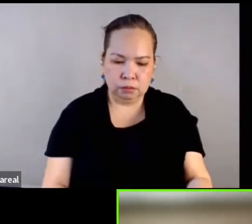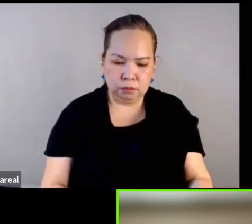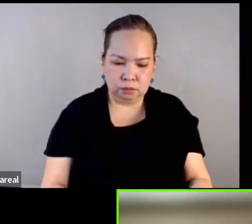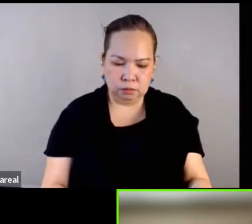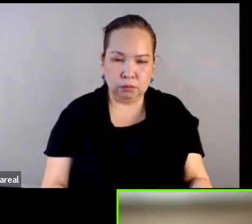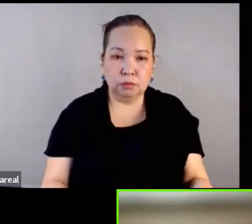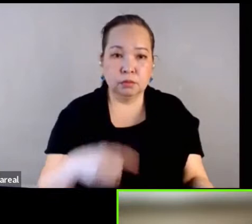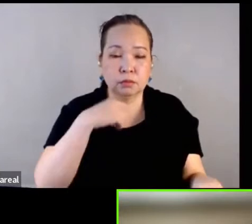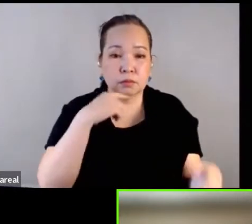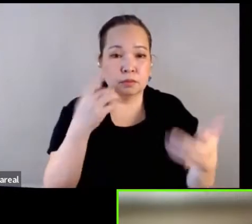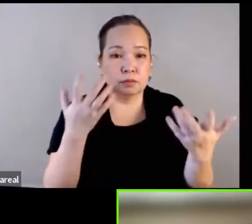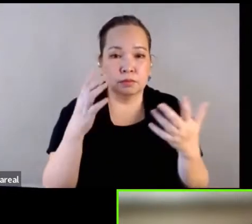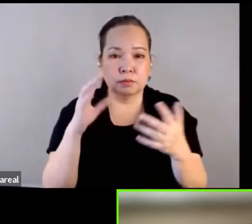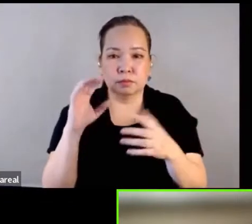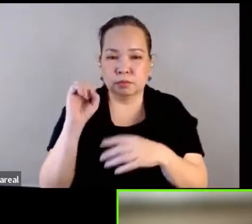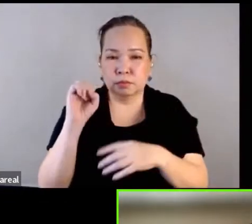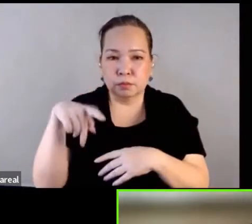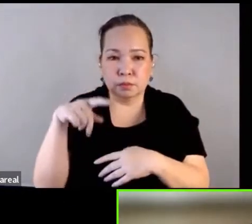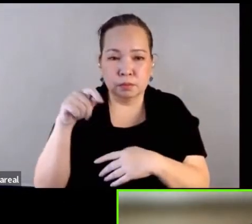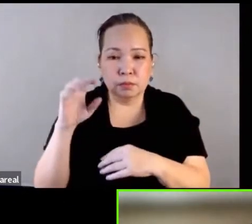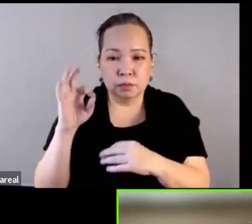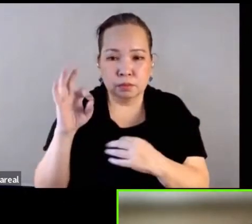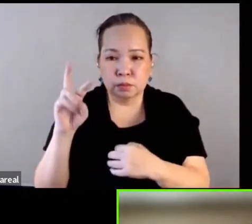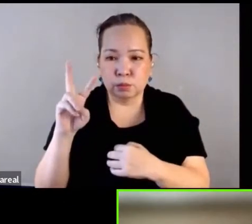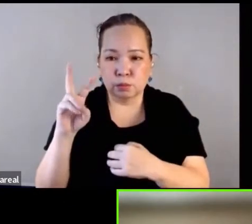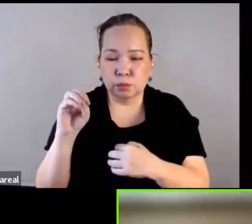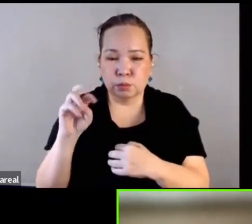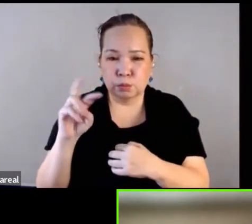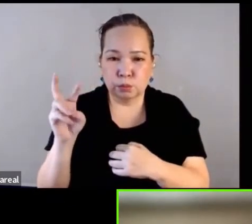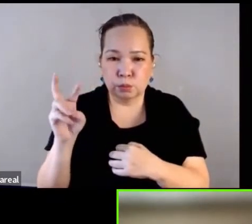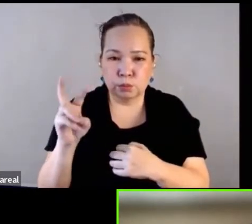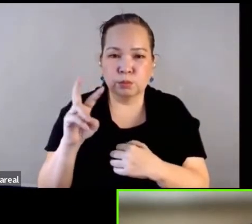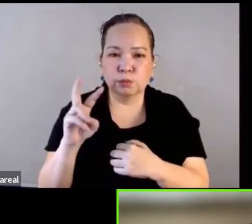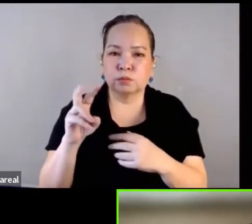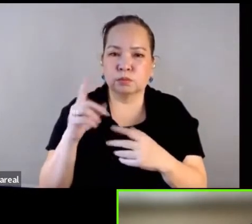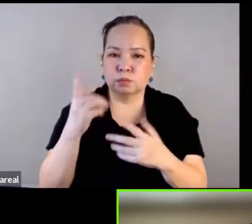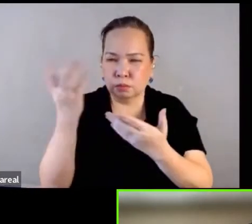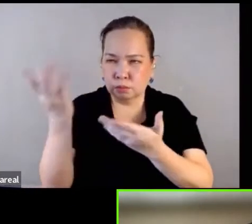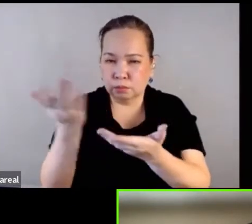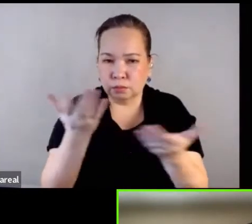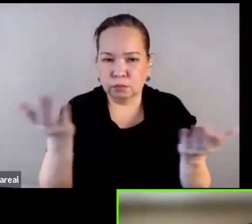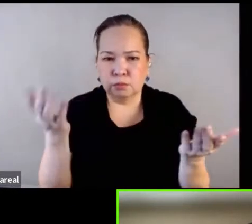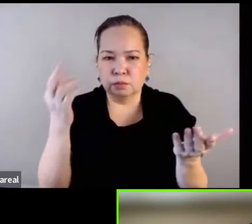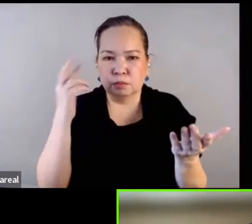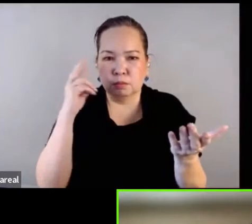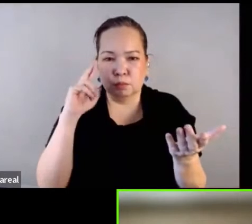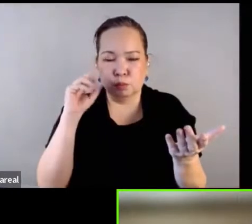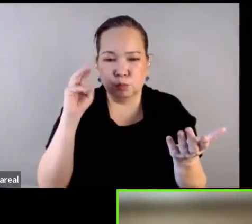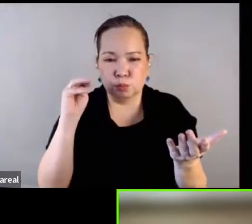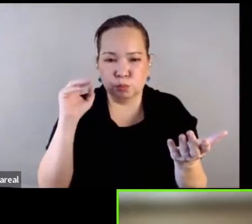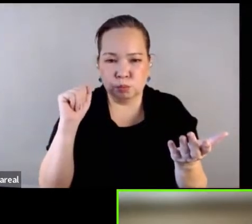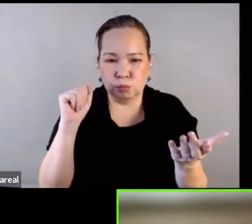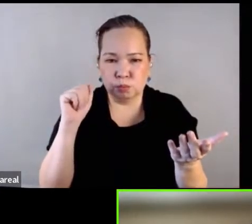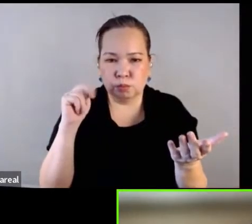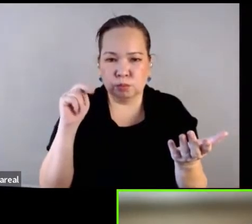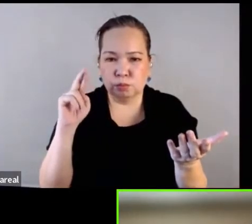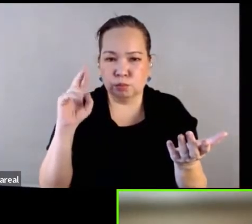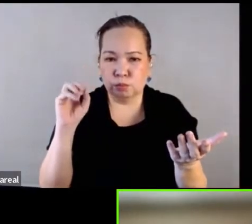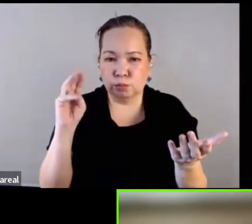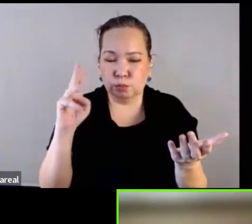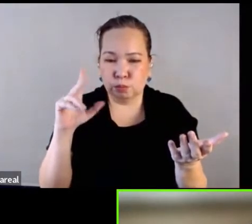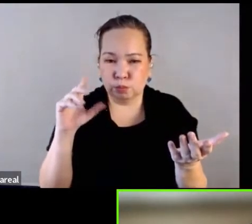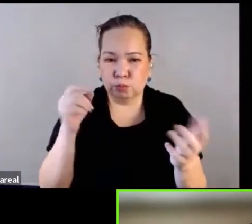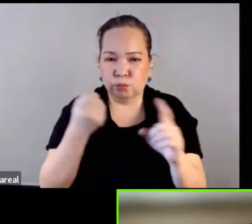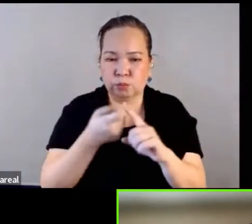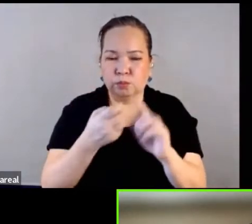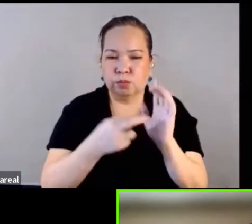September 9, 2022, Honorable Romanti Romulo, representative, Lone District of Pasig City, Chairperson,